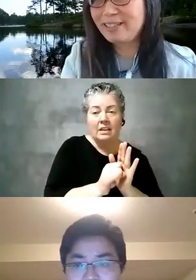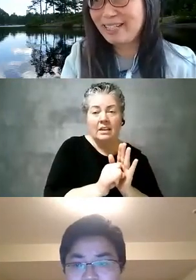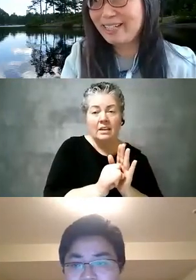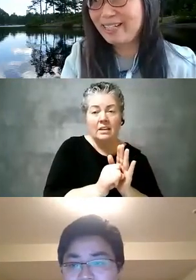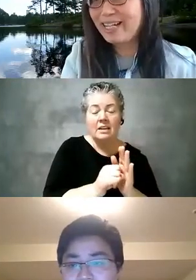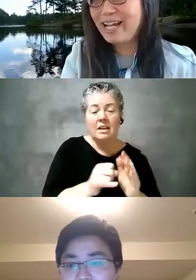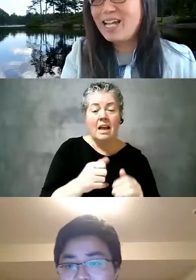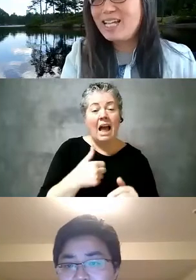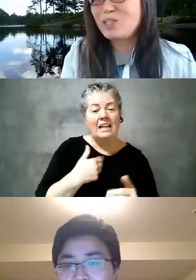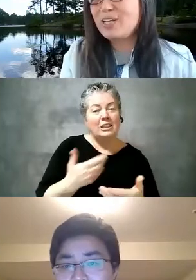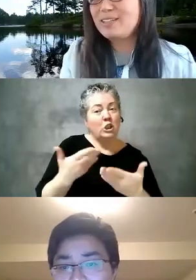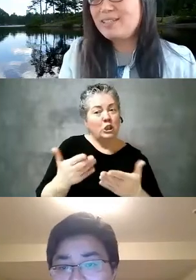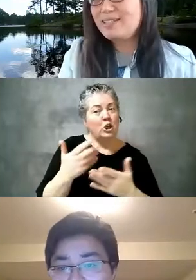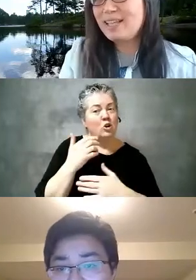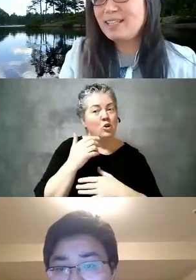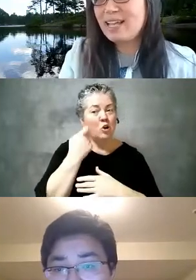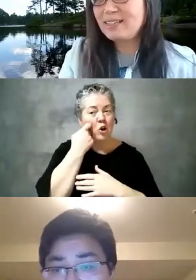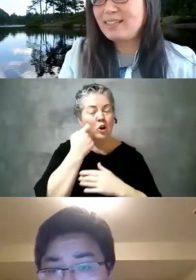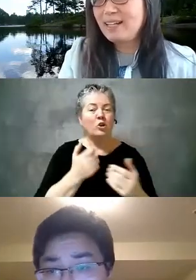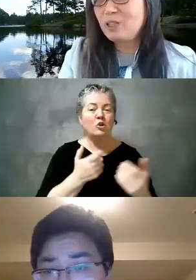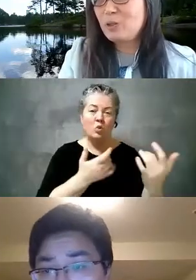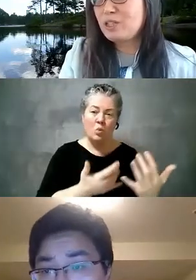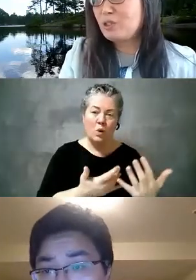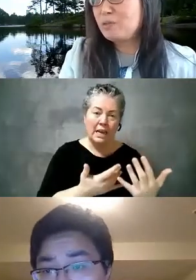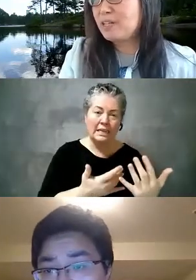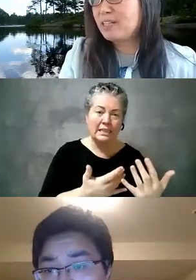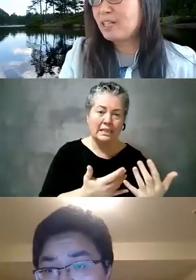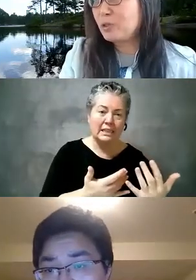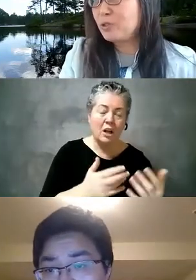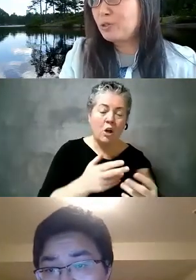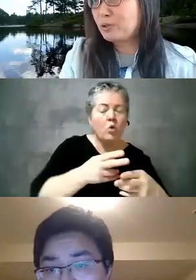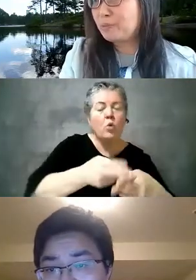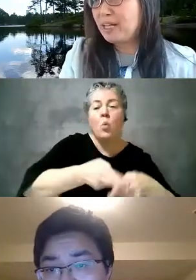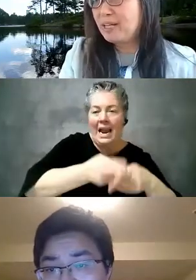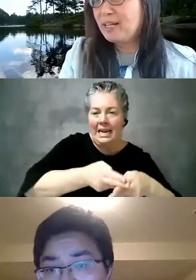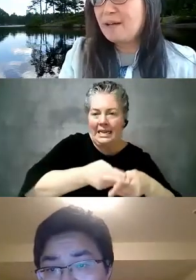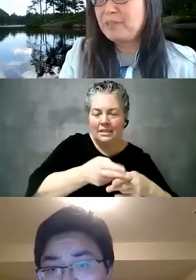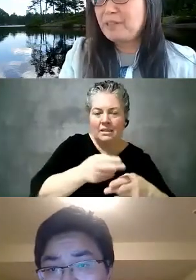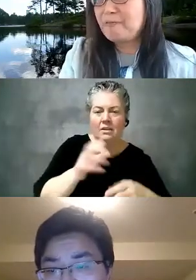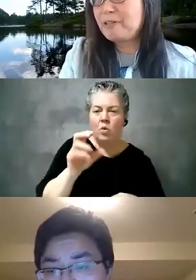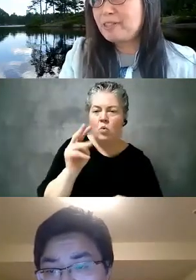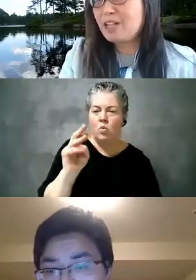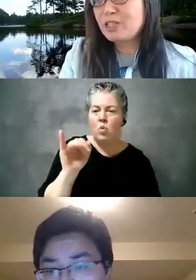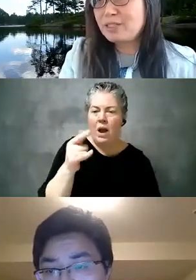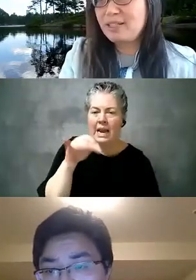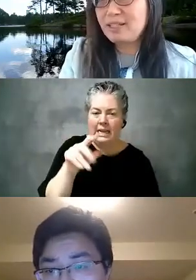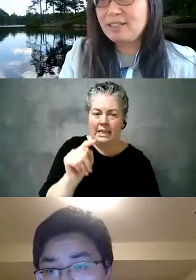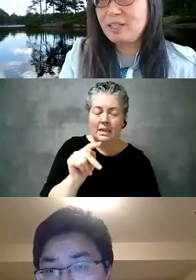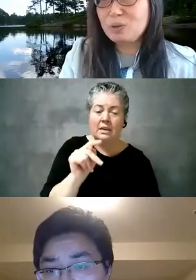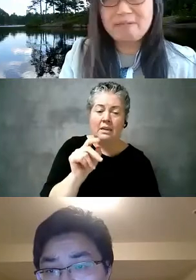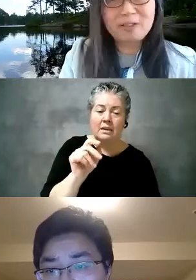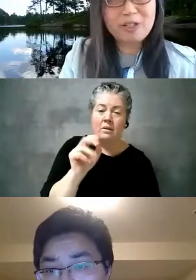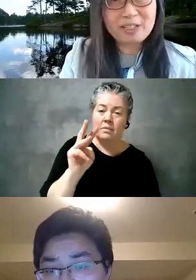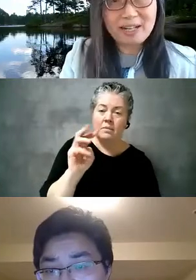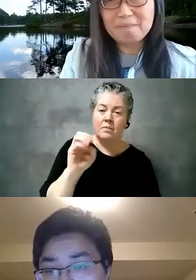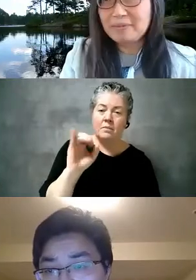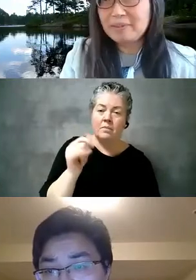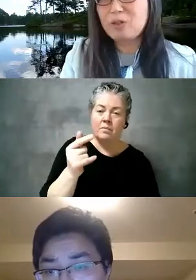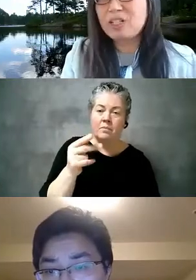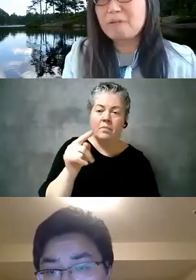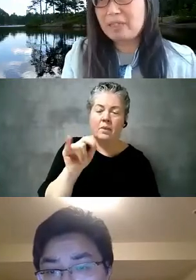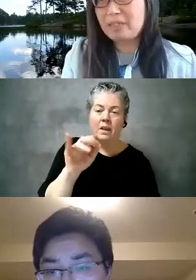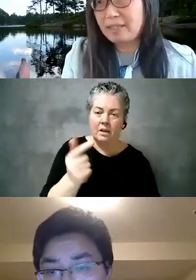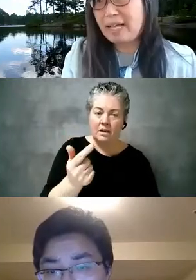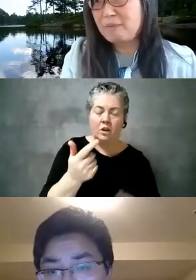suggested earlier. So we understand that the treated group and the control group differ not just in the use of curriculum,